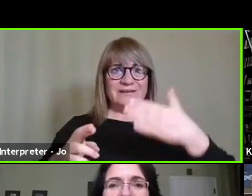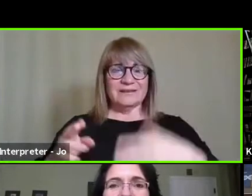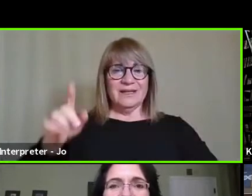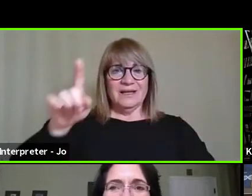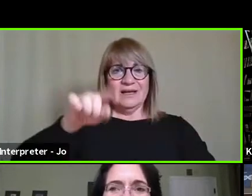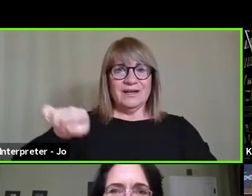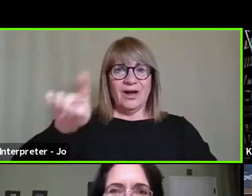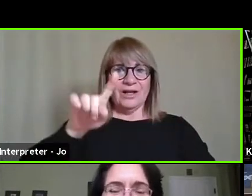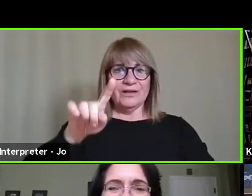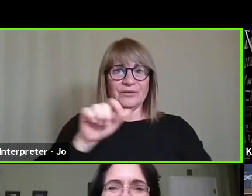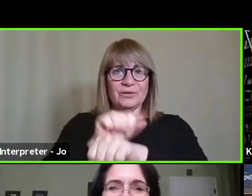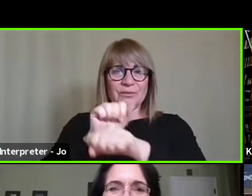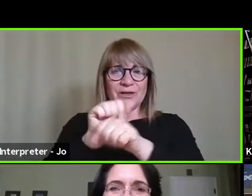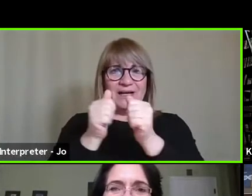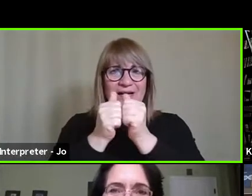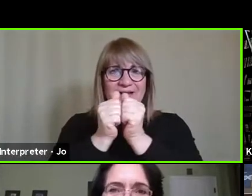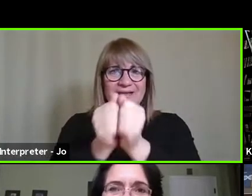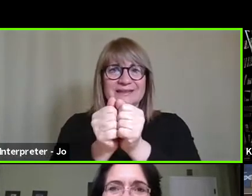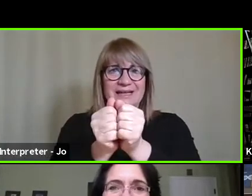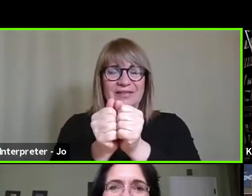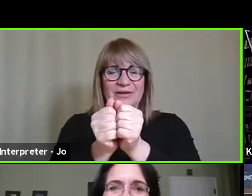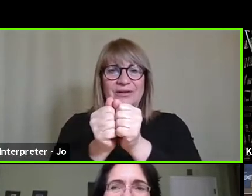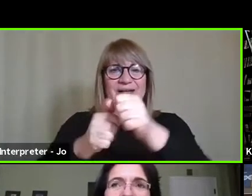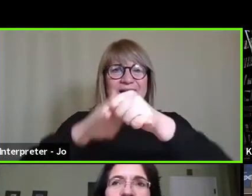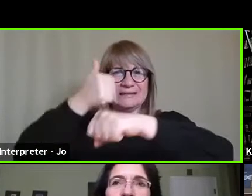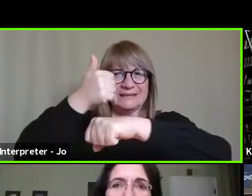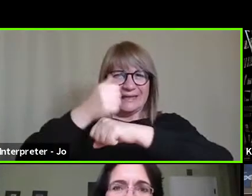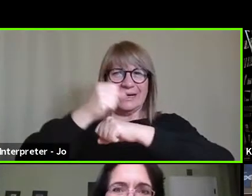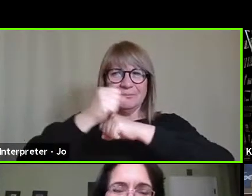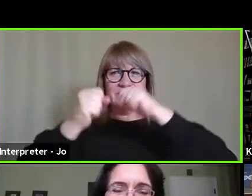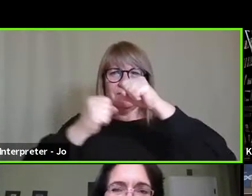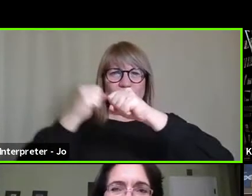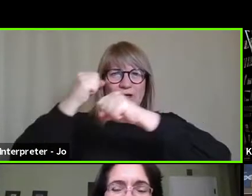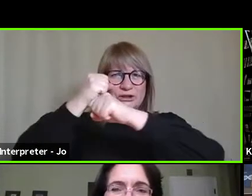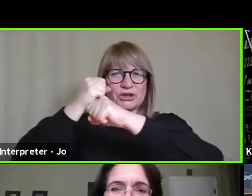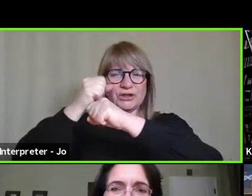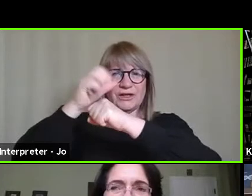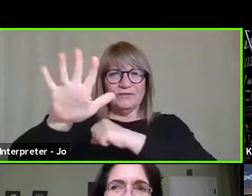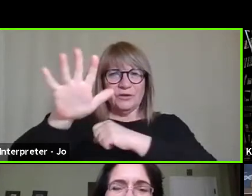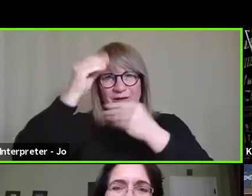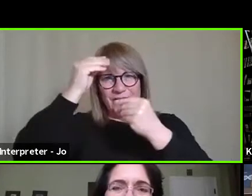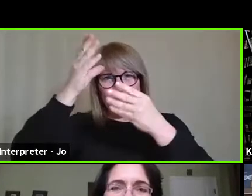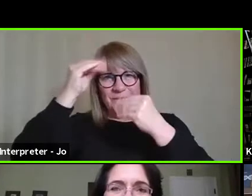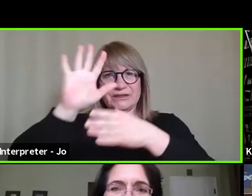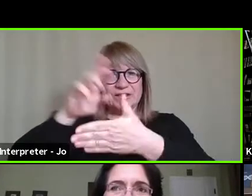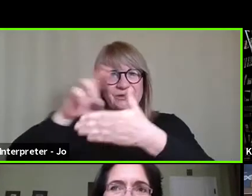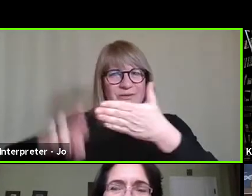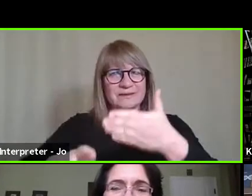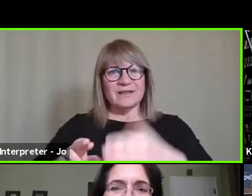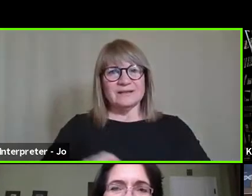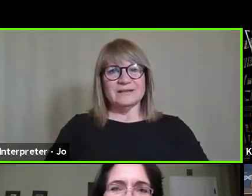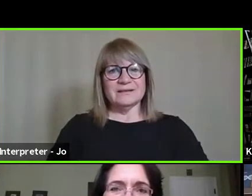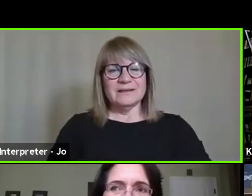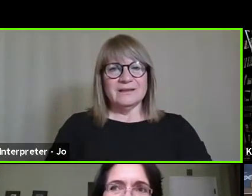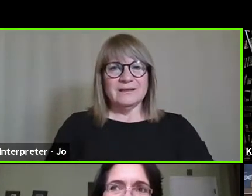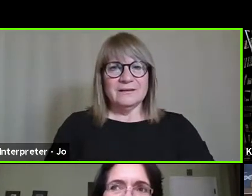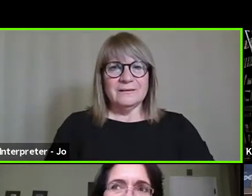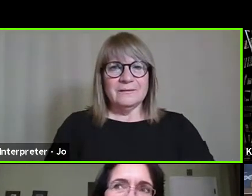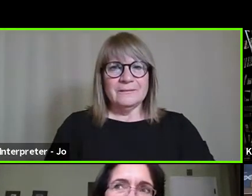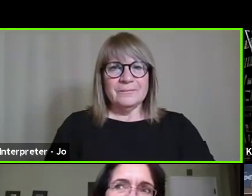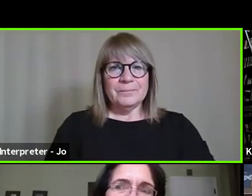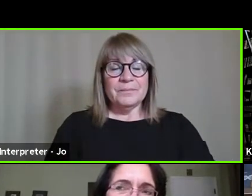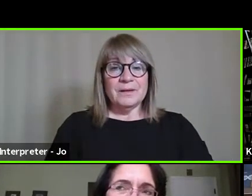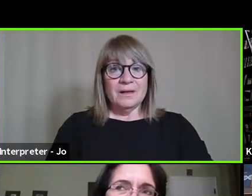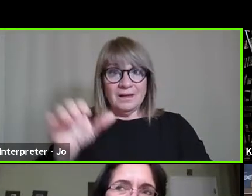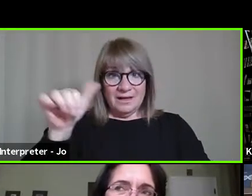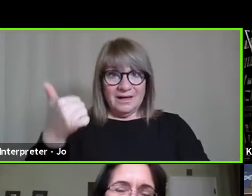bones the structure the skeleton and i think the qualitative is what sort of adds that that flesh on the bone and another